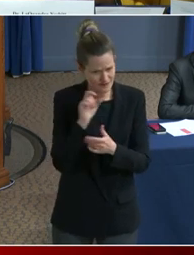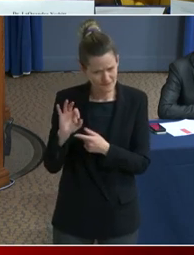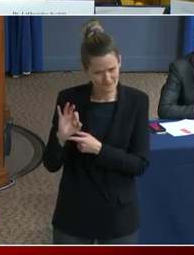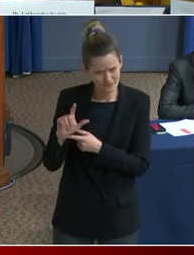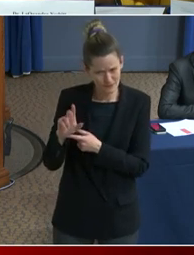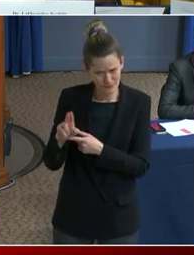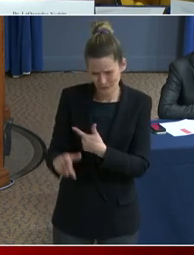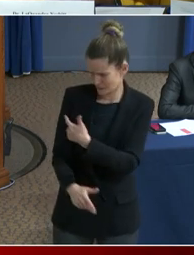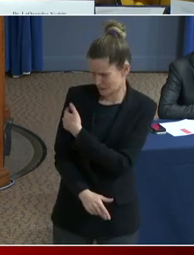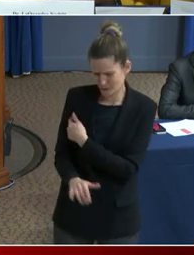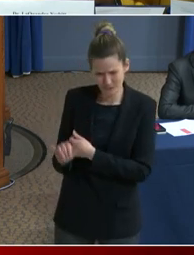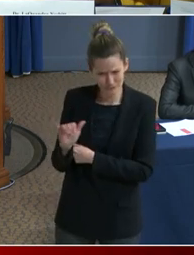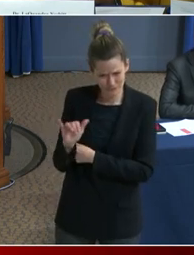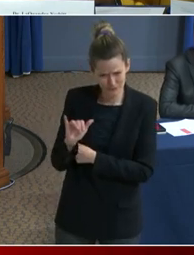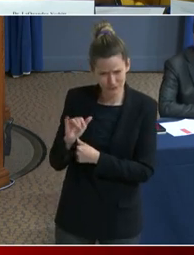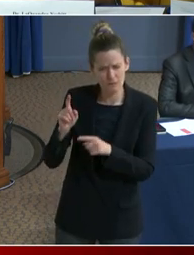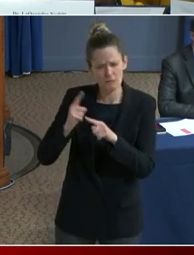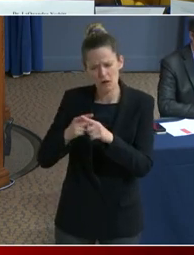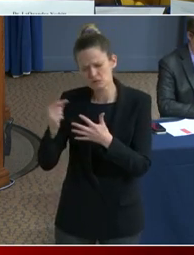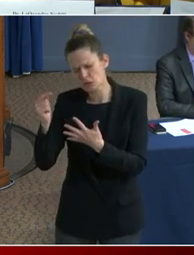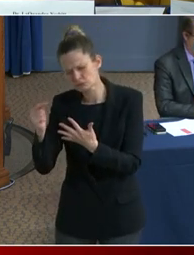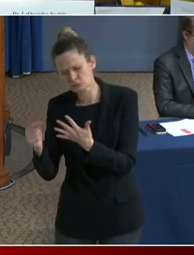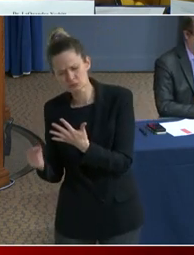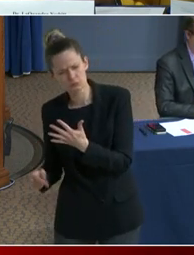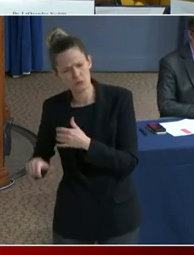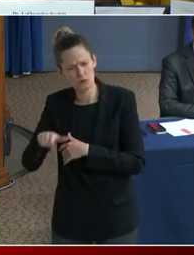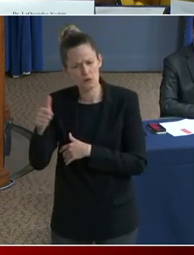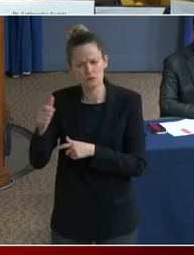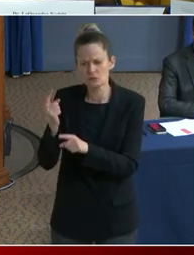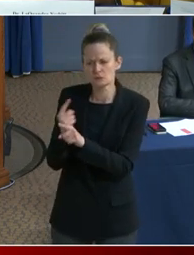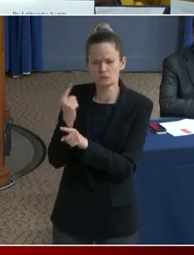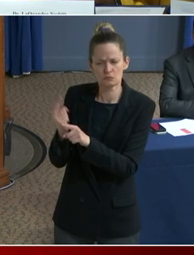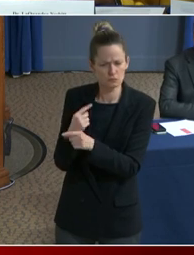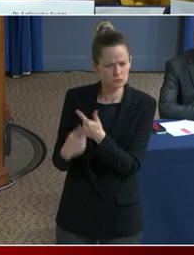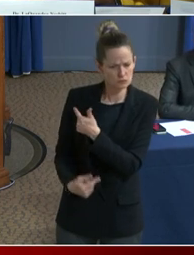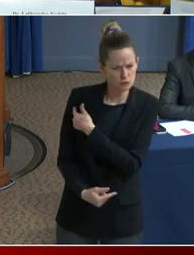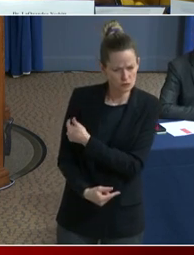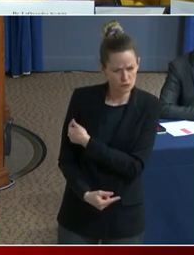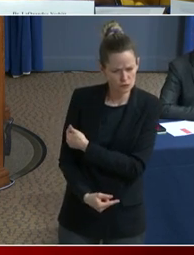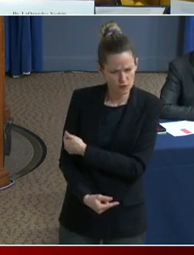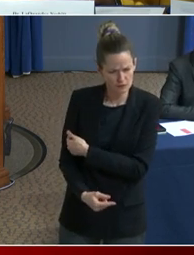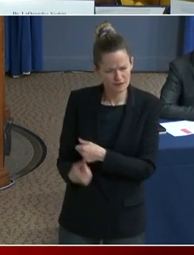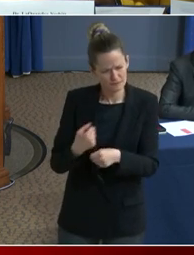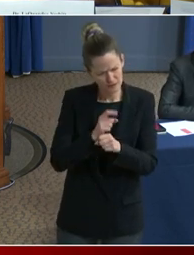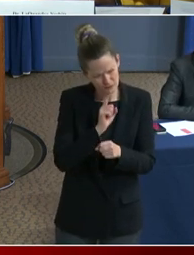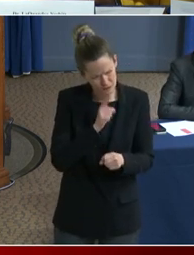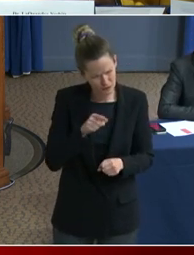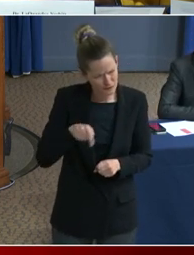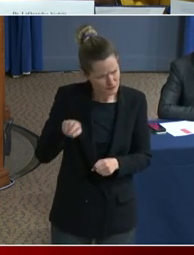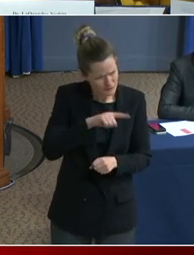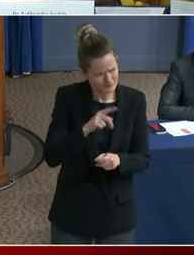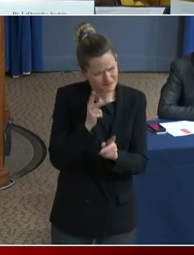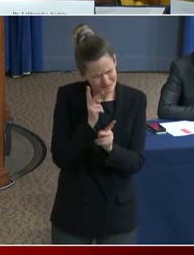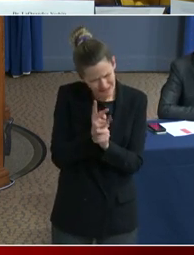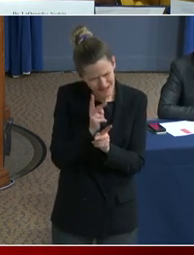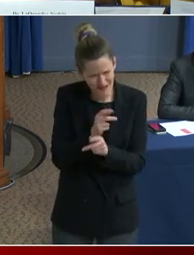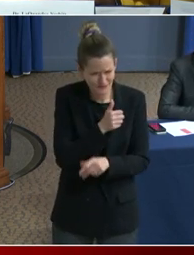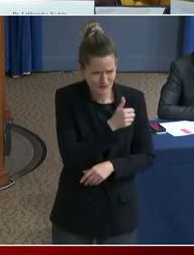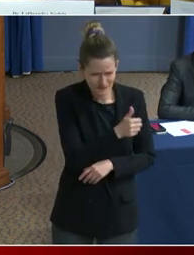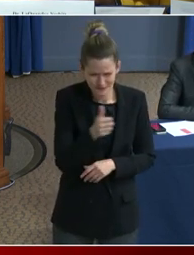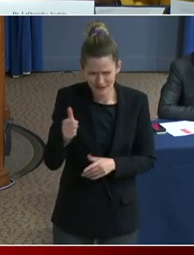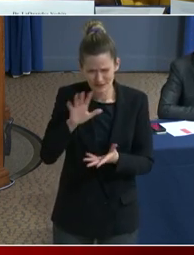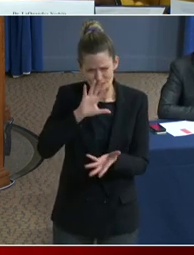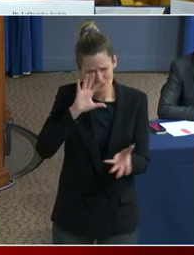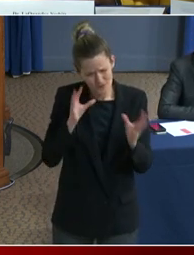other routine vaccinations, and making sure that you're taking care of your overall and total health, including